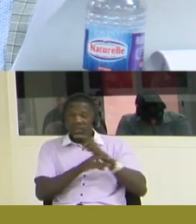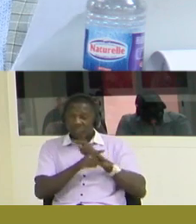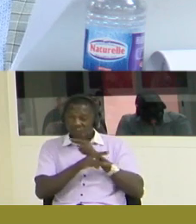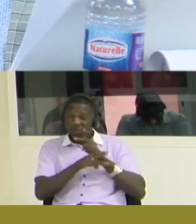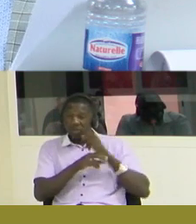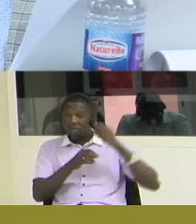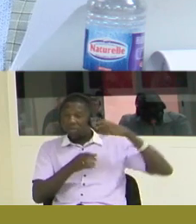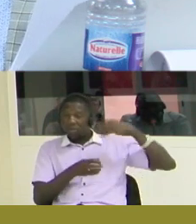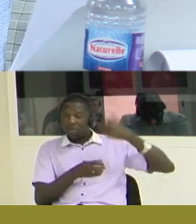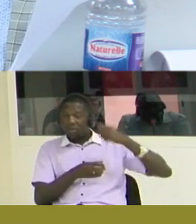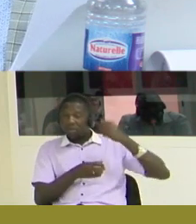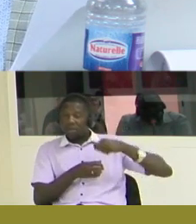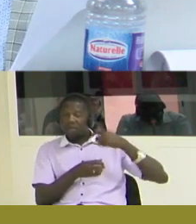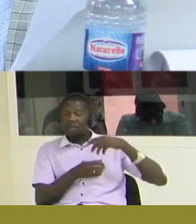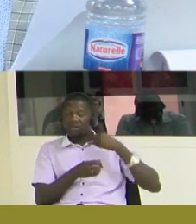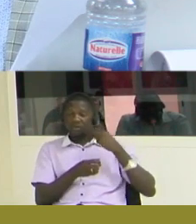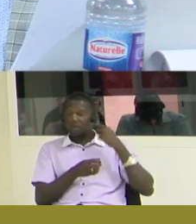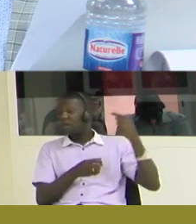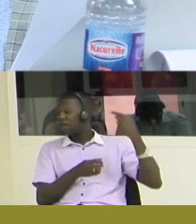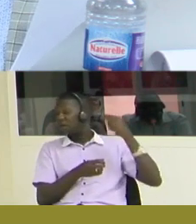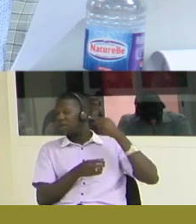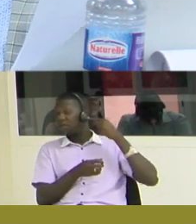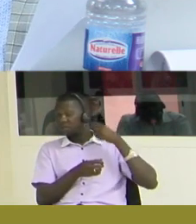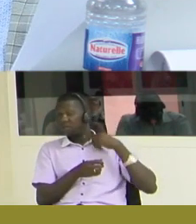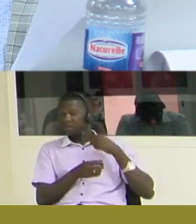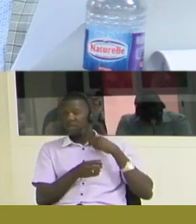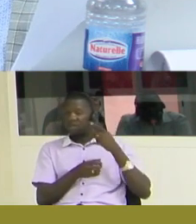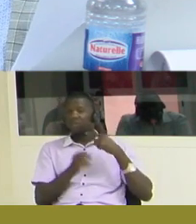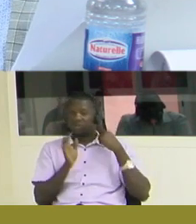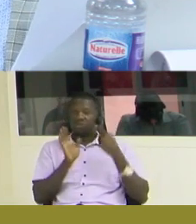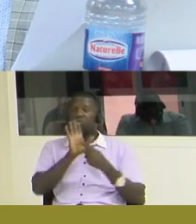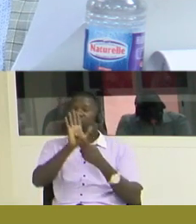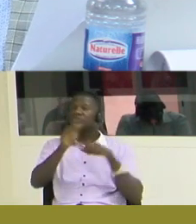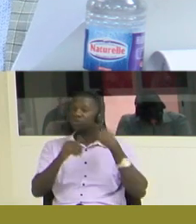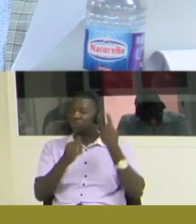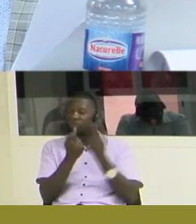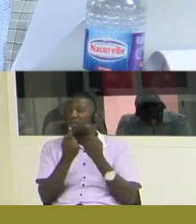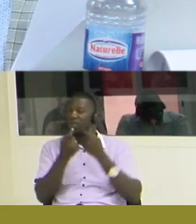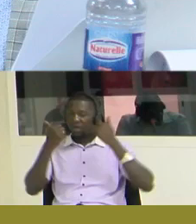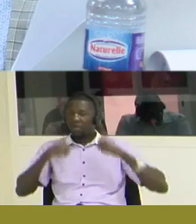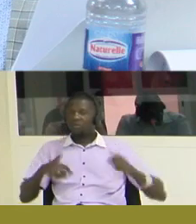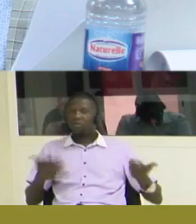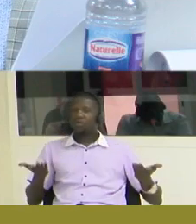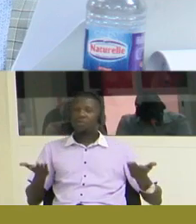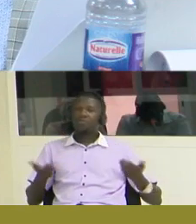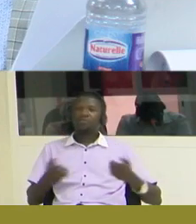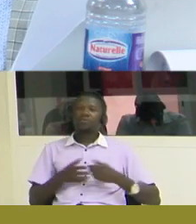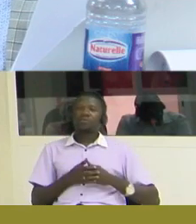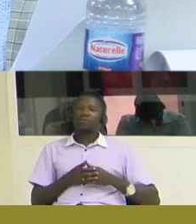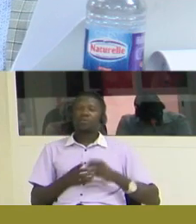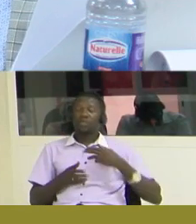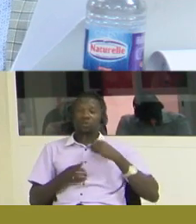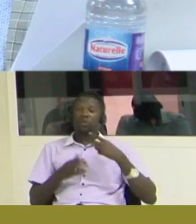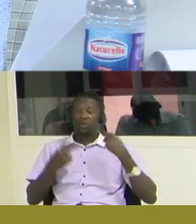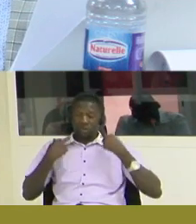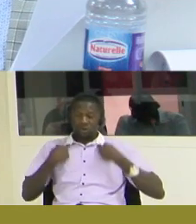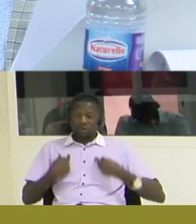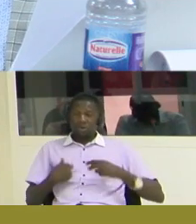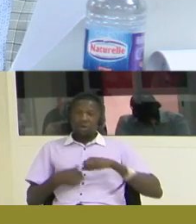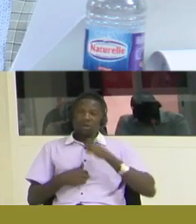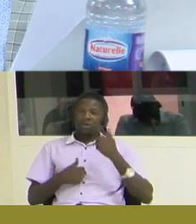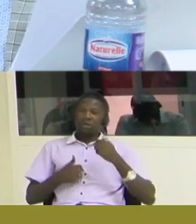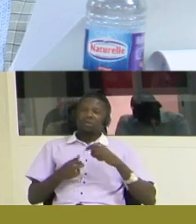that bell clearly indicates that something was amiss and such uniformed and plainclothes